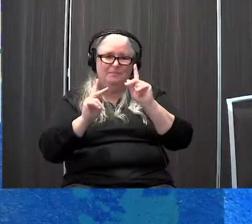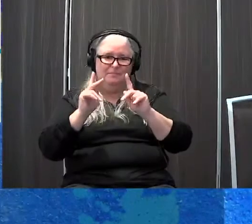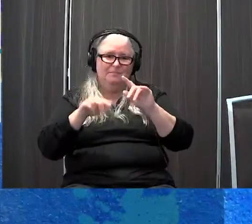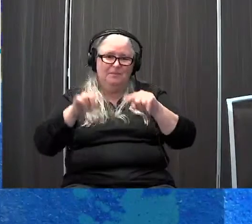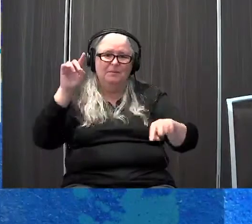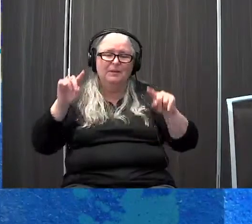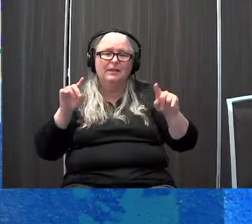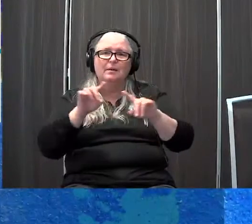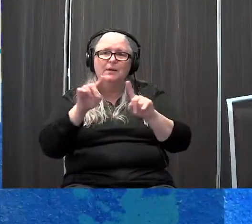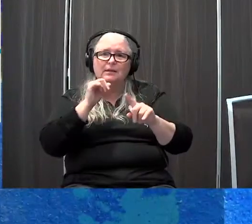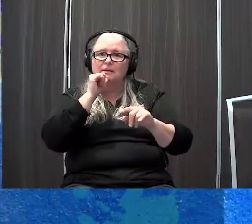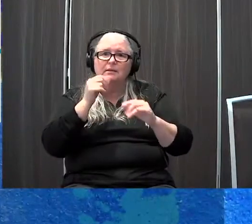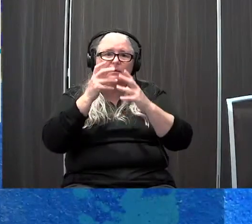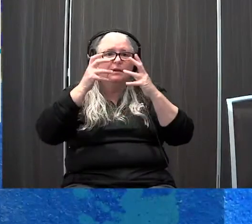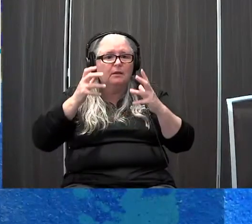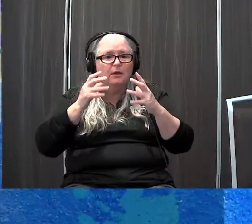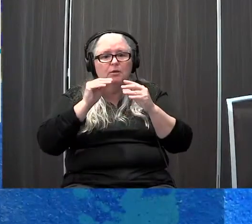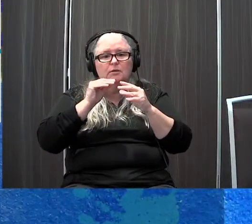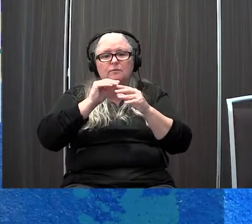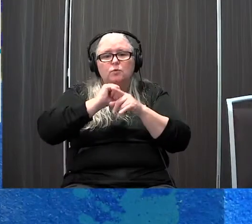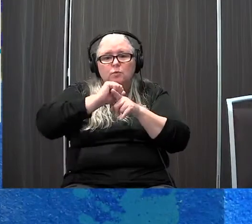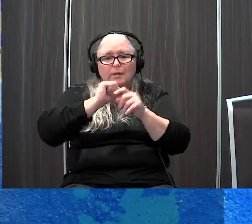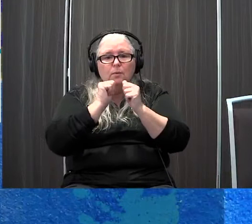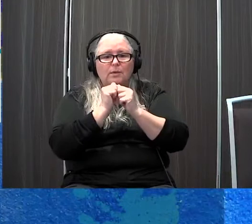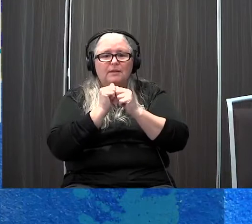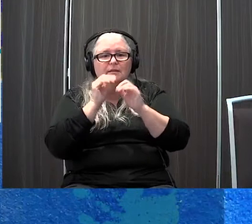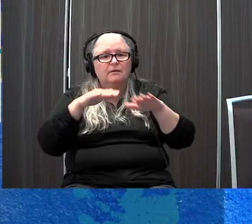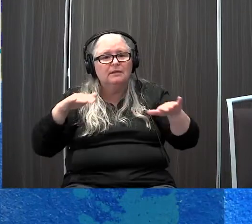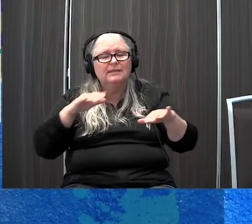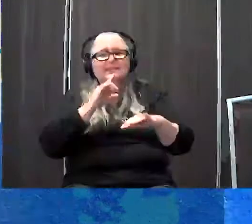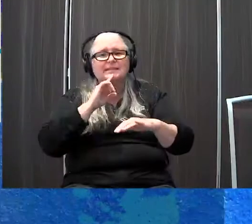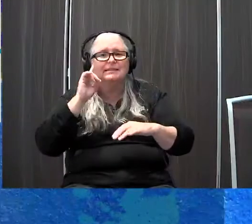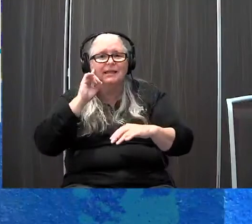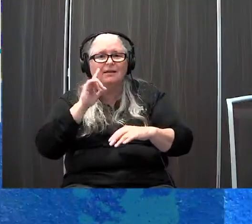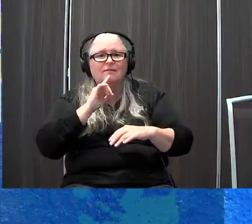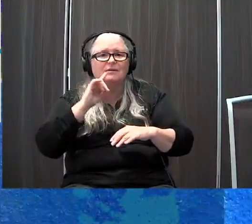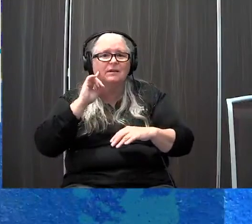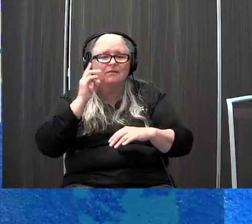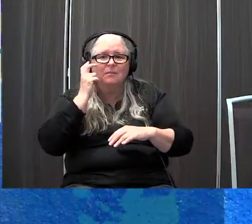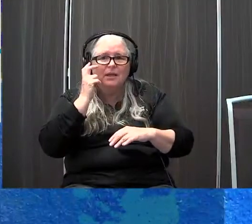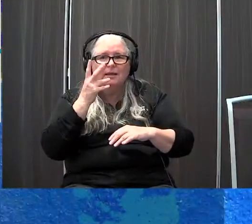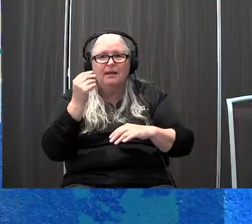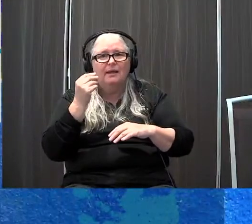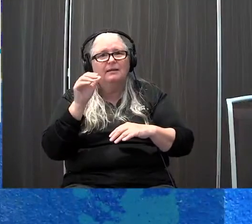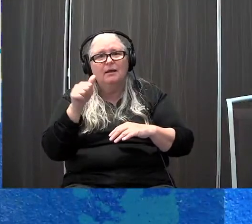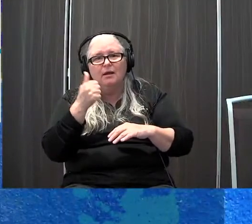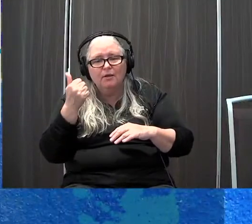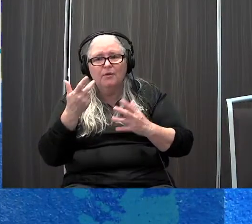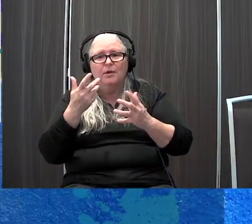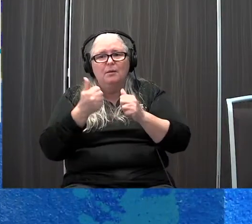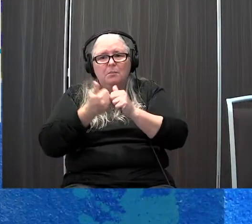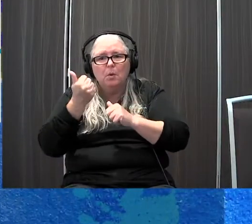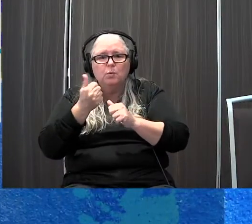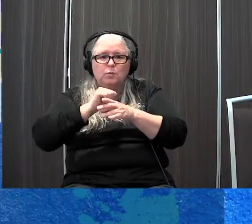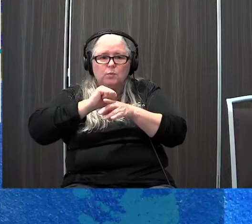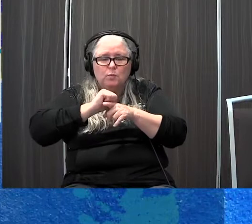not a lot of training in kids who are deaf, blind in most training programs. And so it